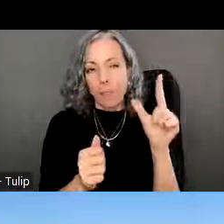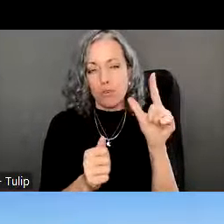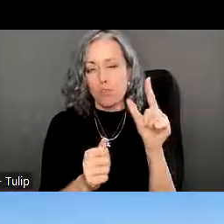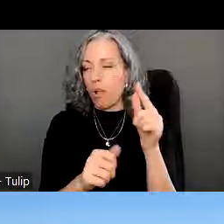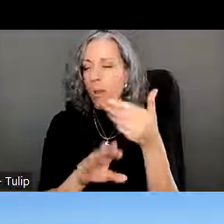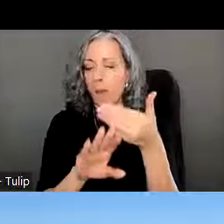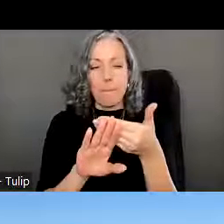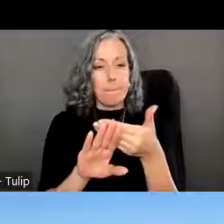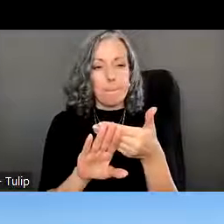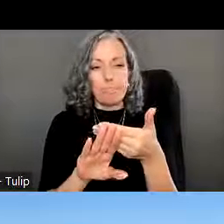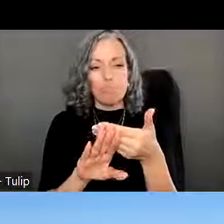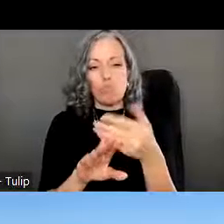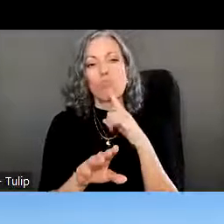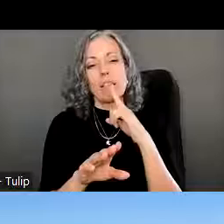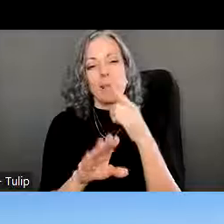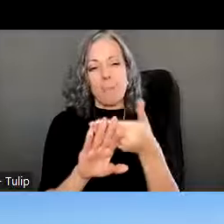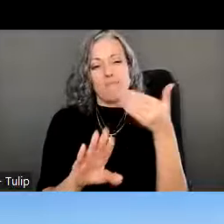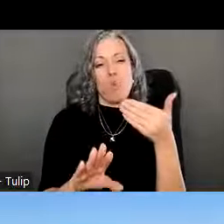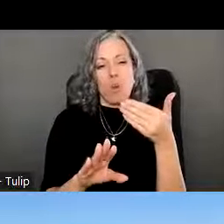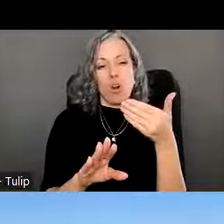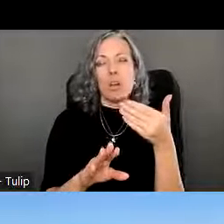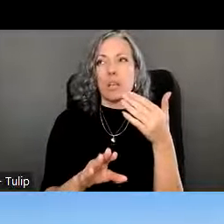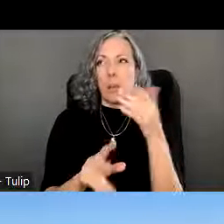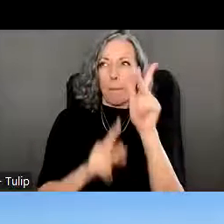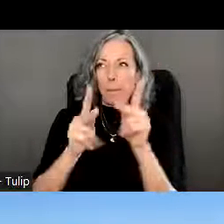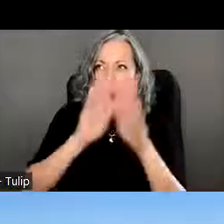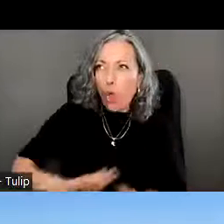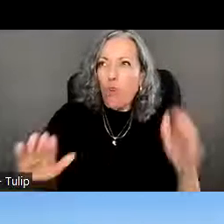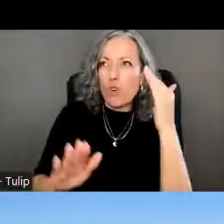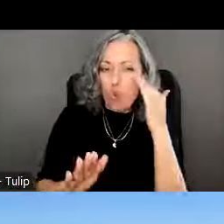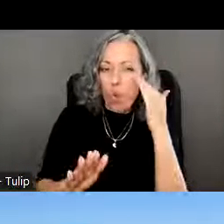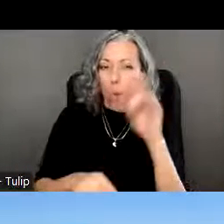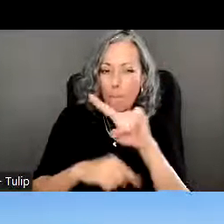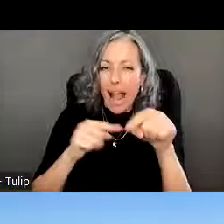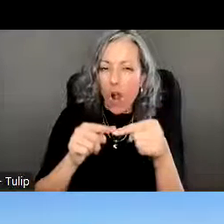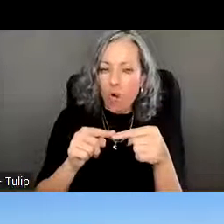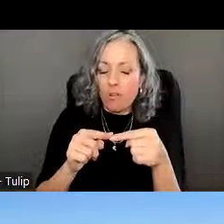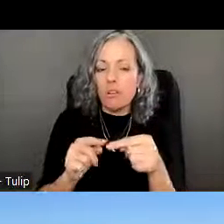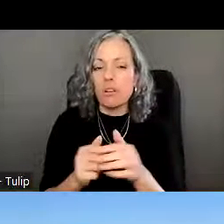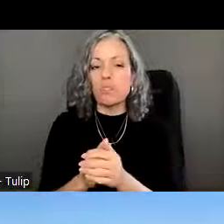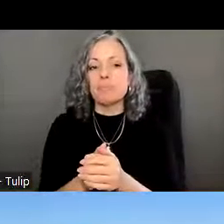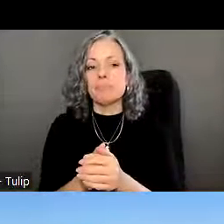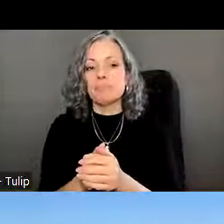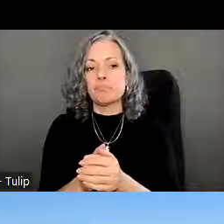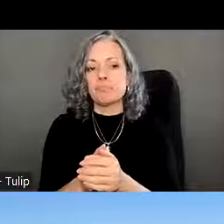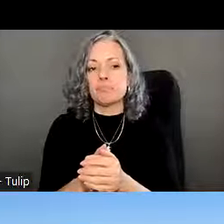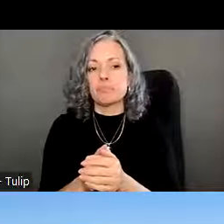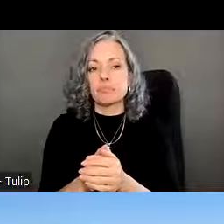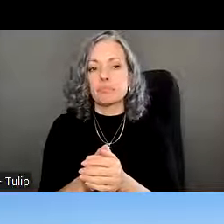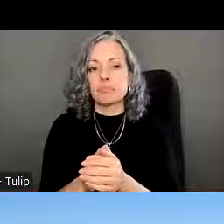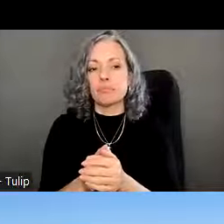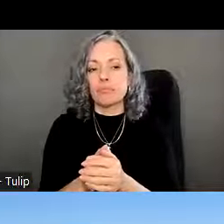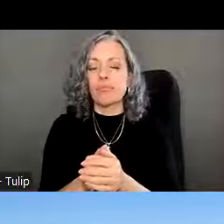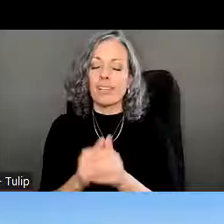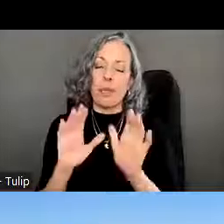really, became a well-known and a well-researched area as it is